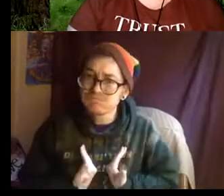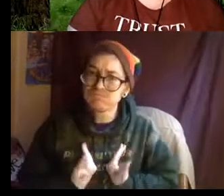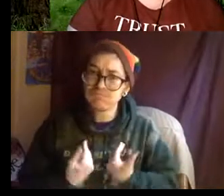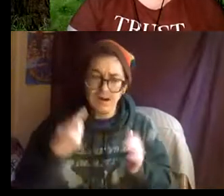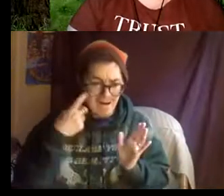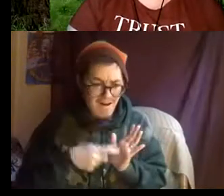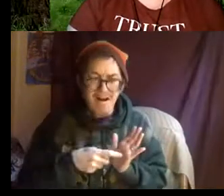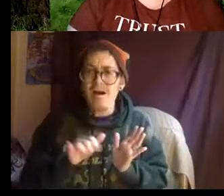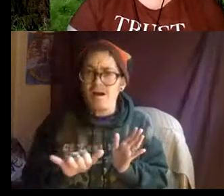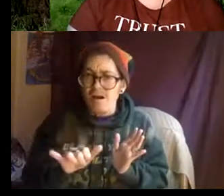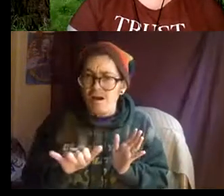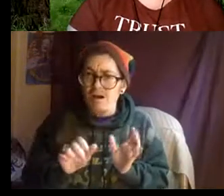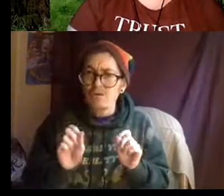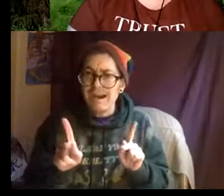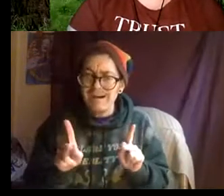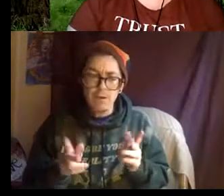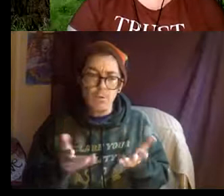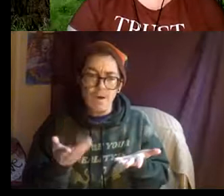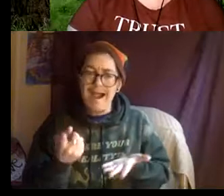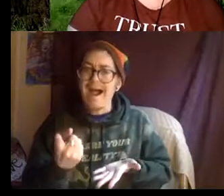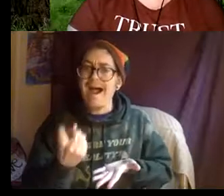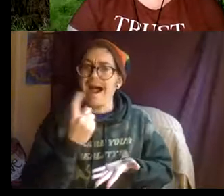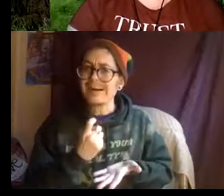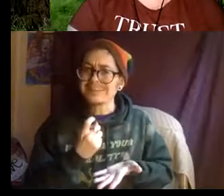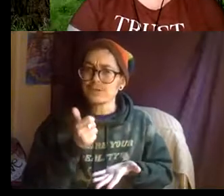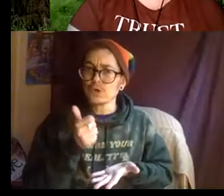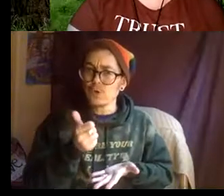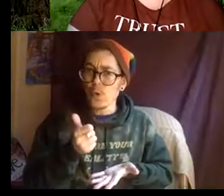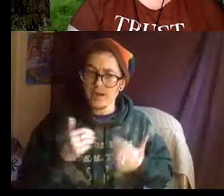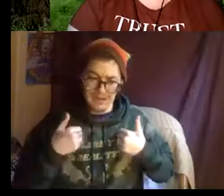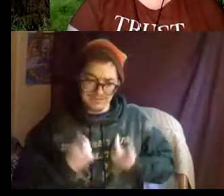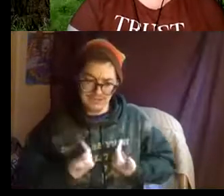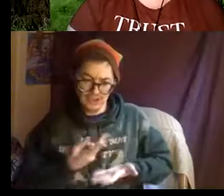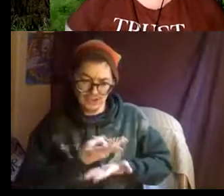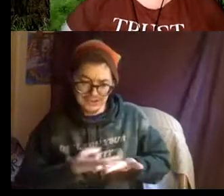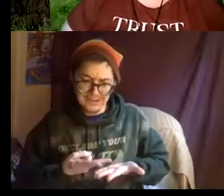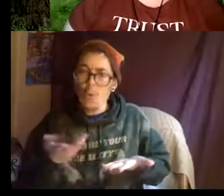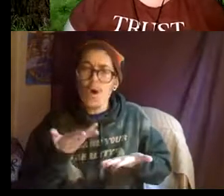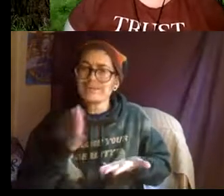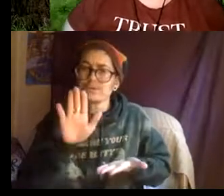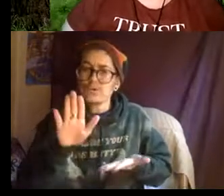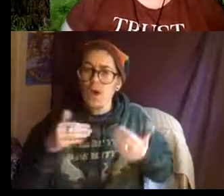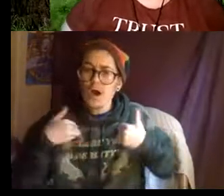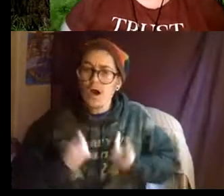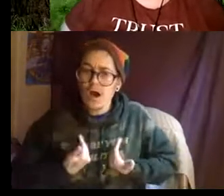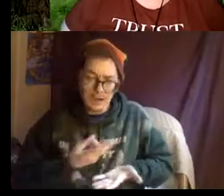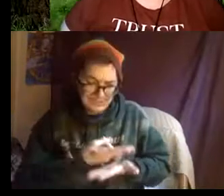Recognizing your exhaustion and how tired you are. You've been carrying a lot. So I'm wondering about asking